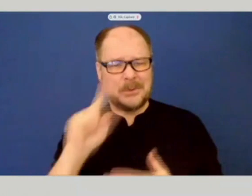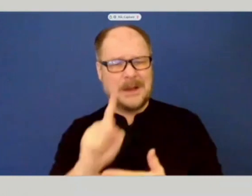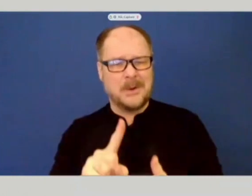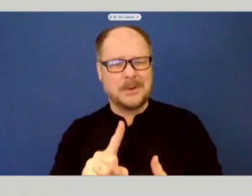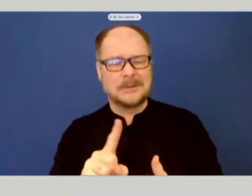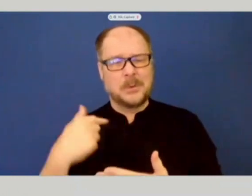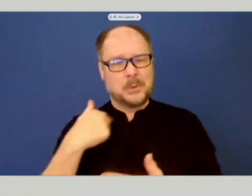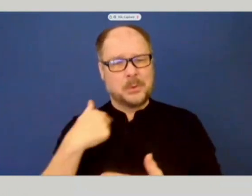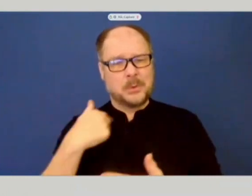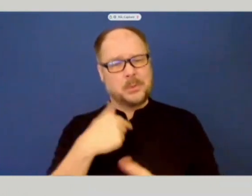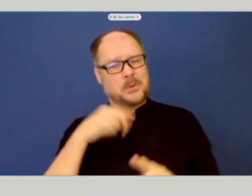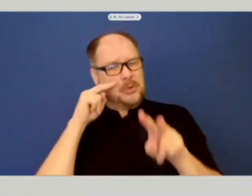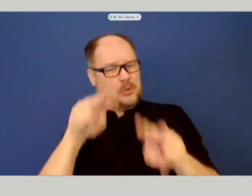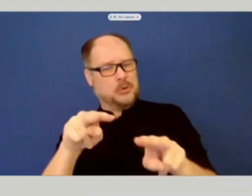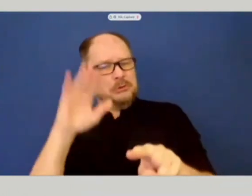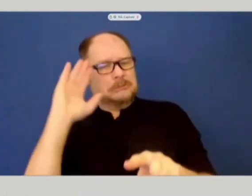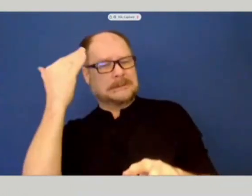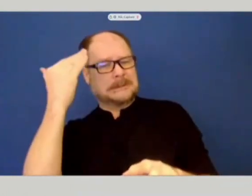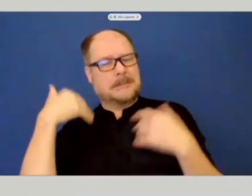lack of planning.